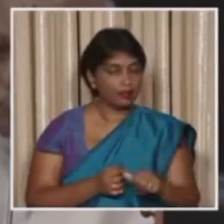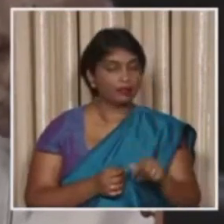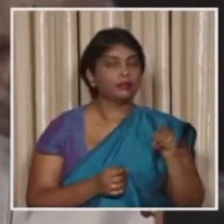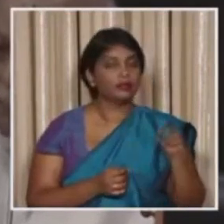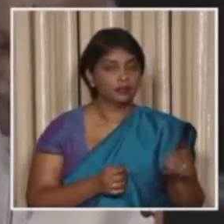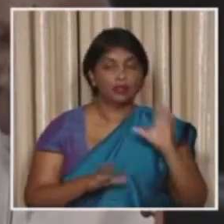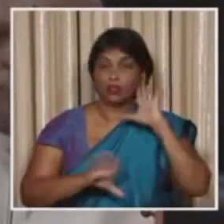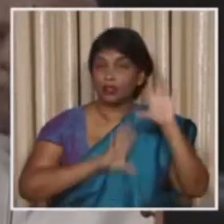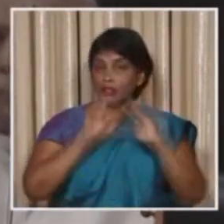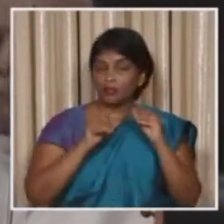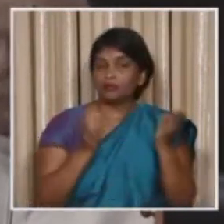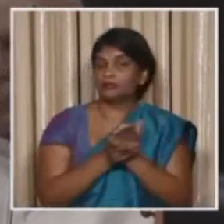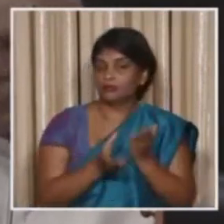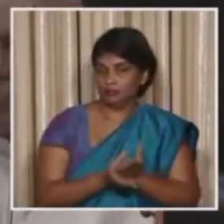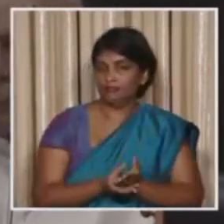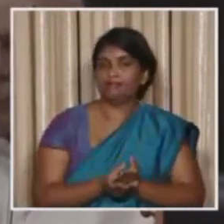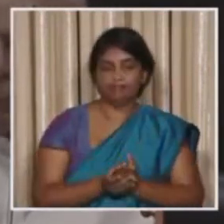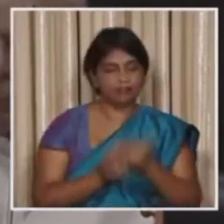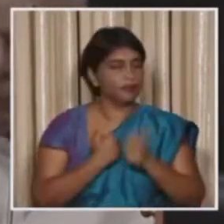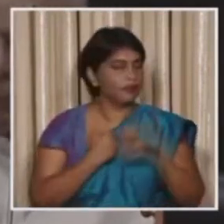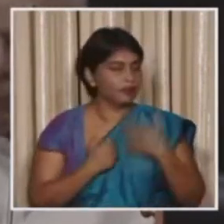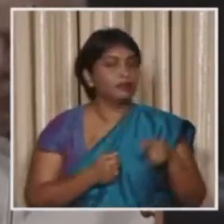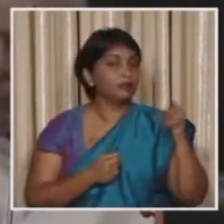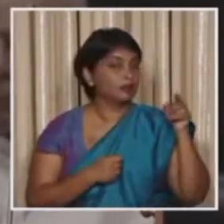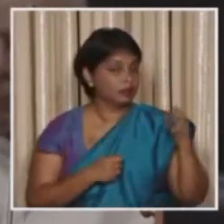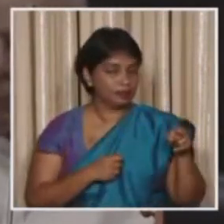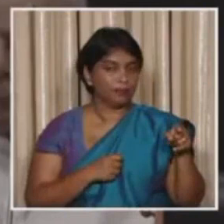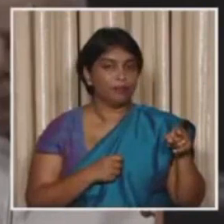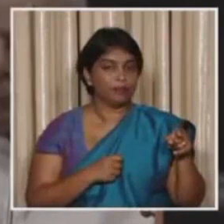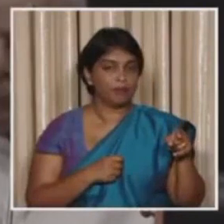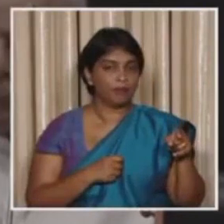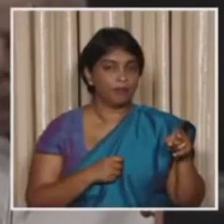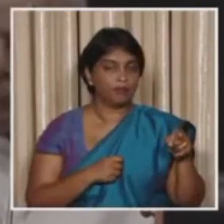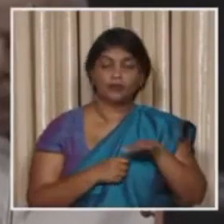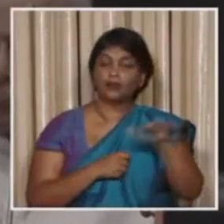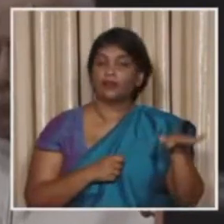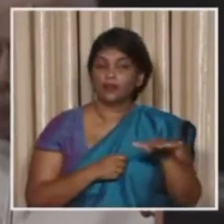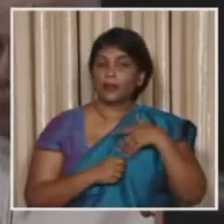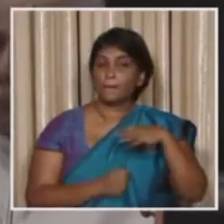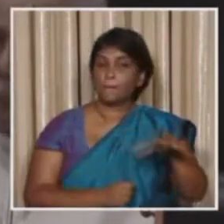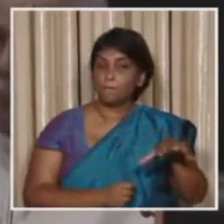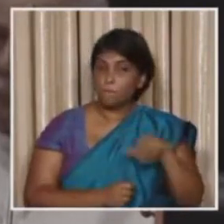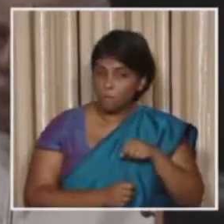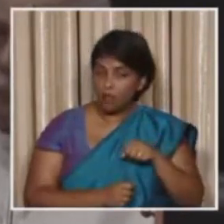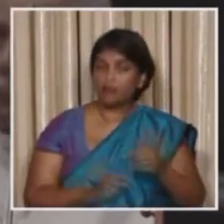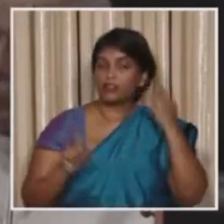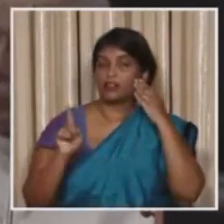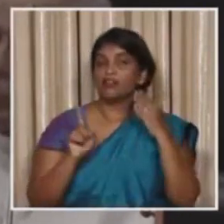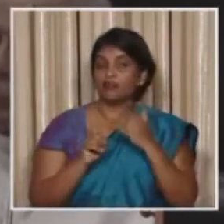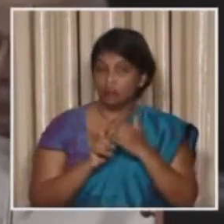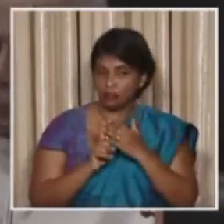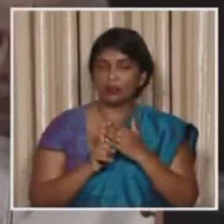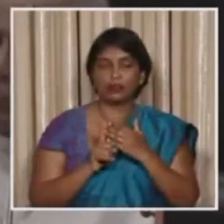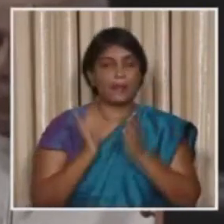has been evolved for focusing on the said land use map, current land use patterns and the proposals of the divisional